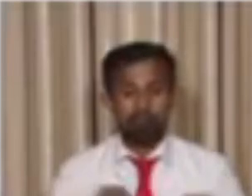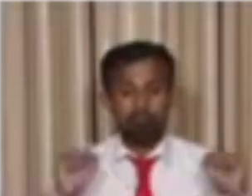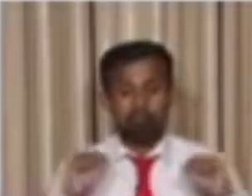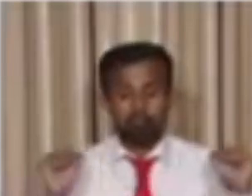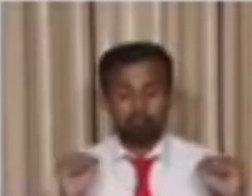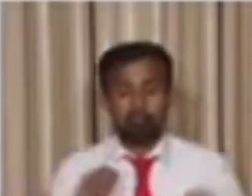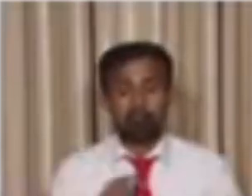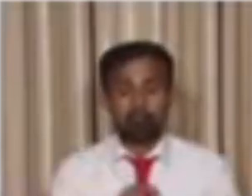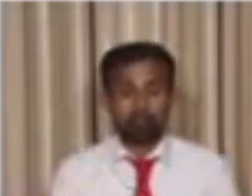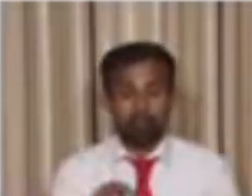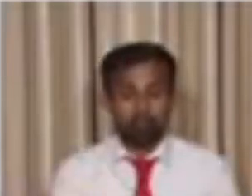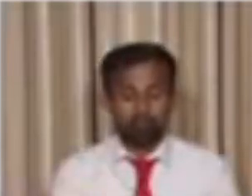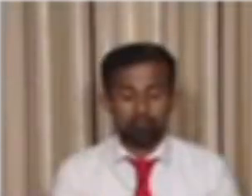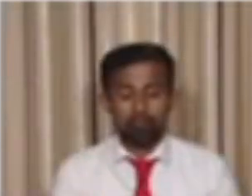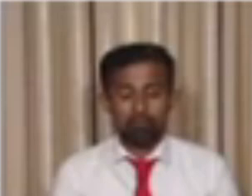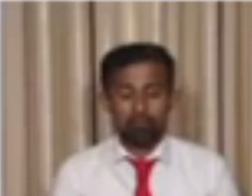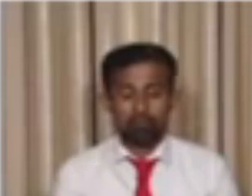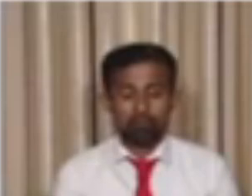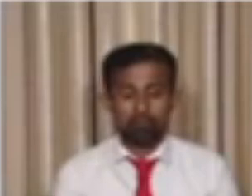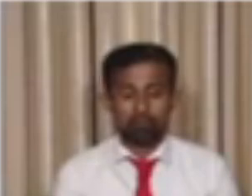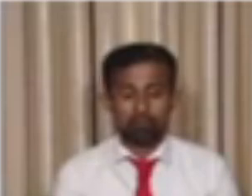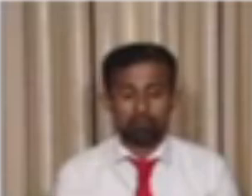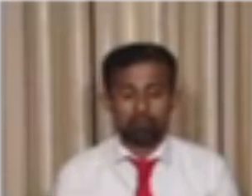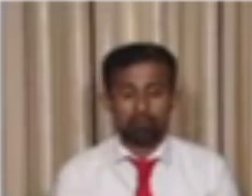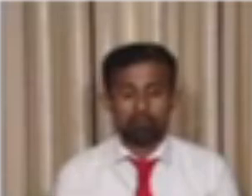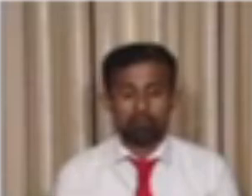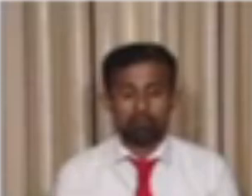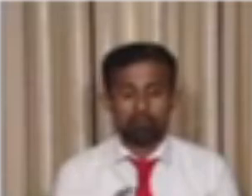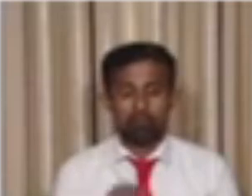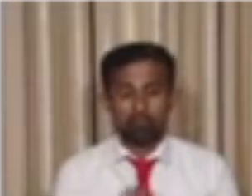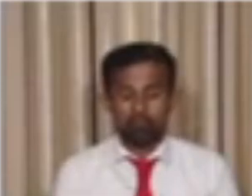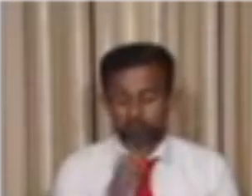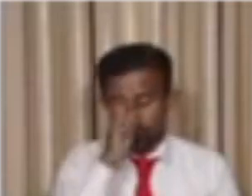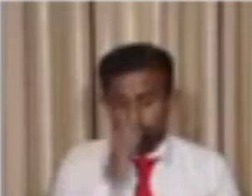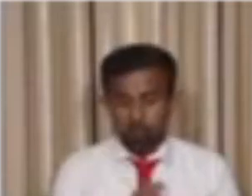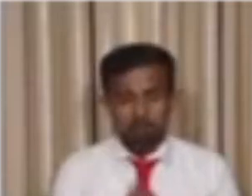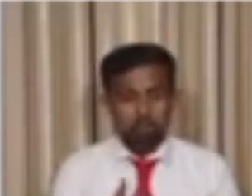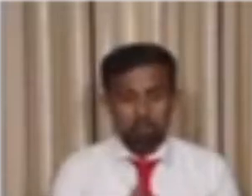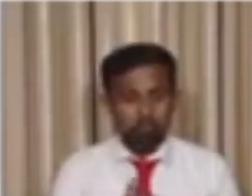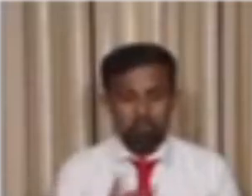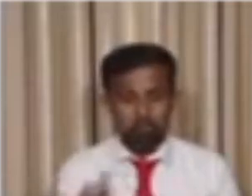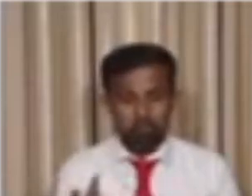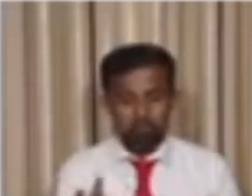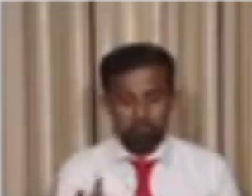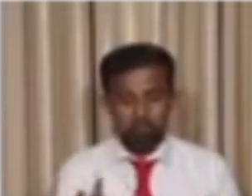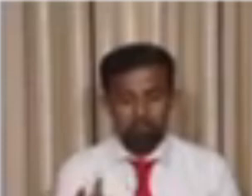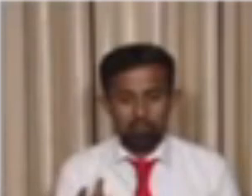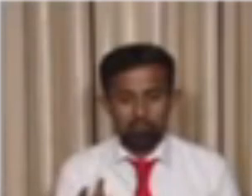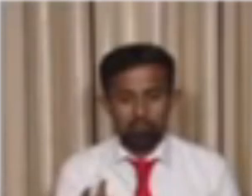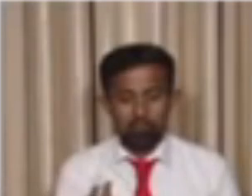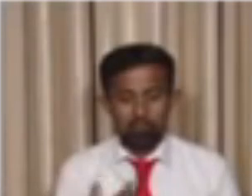off the boycott. And in fact, the late Mr. Saumyamurthy Thondaman became a citizen formally of this country through